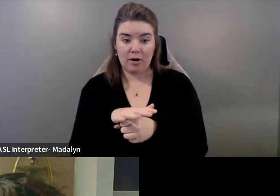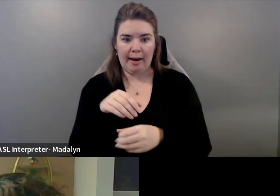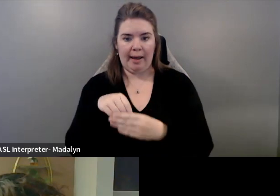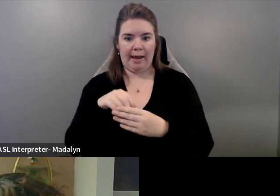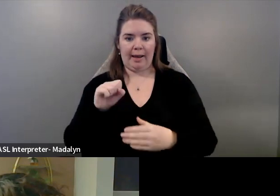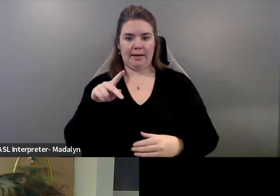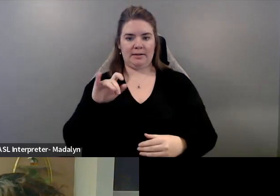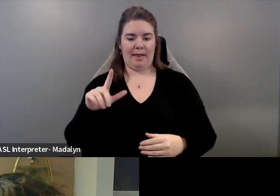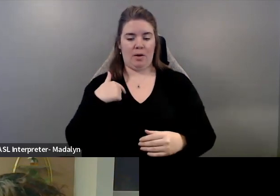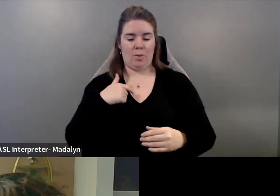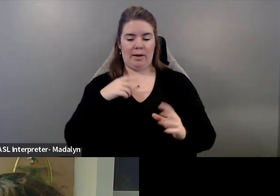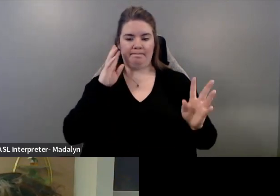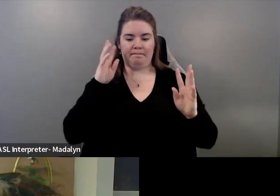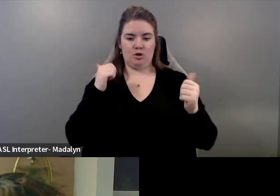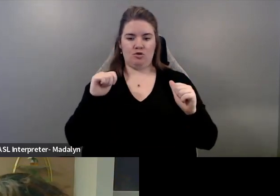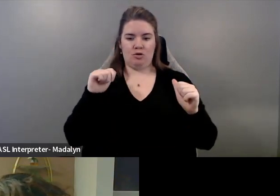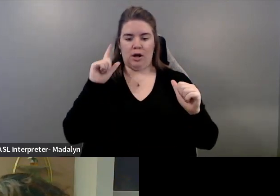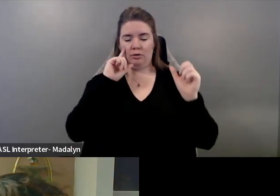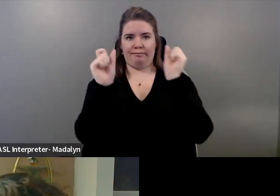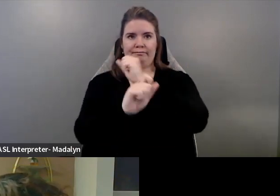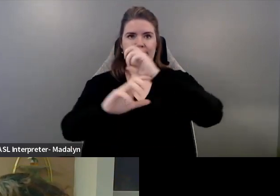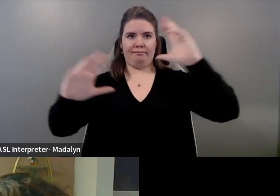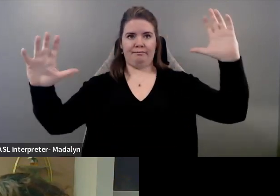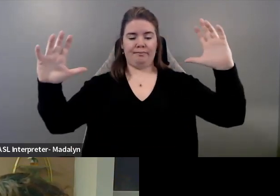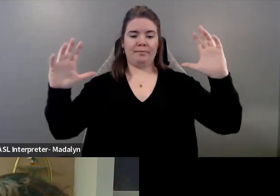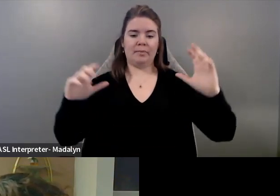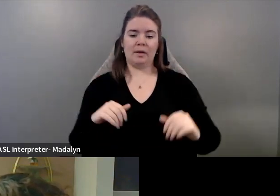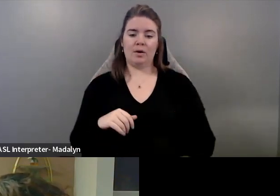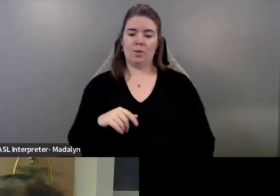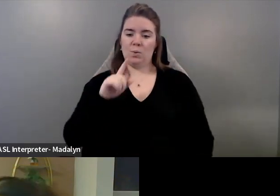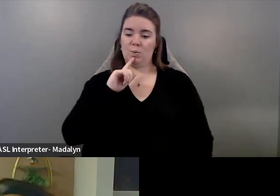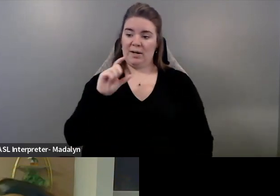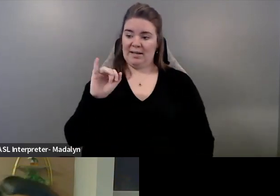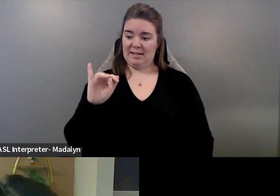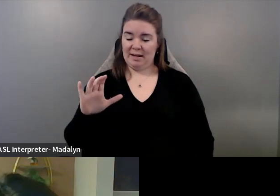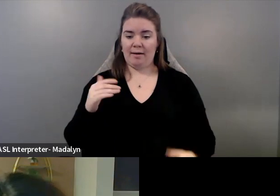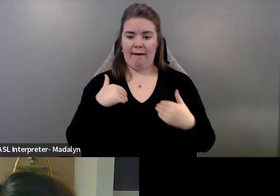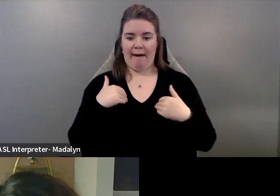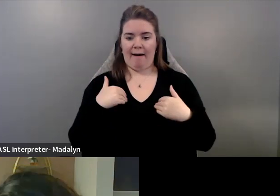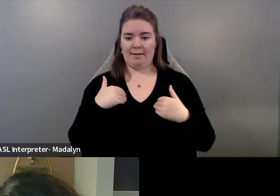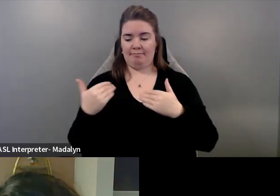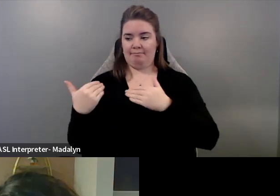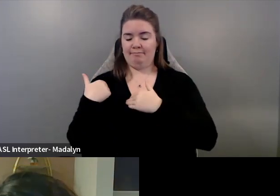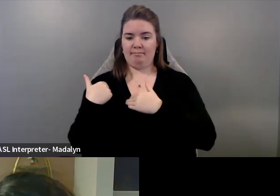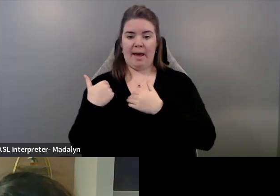that. The SIL kind of has a little bit of ownership in saying, all right, this is how we're going to split things up.